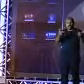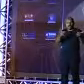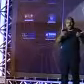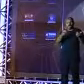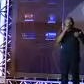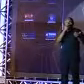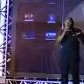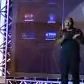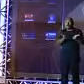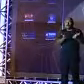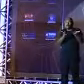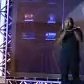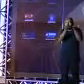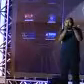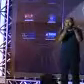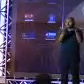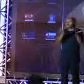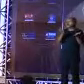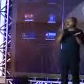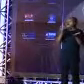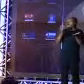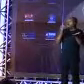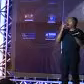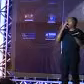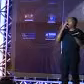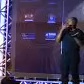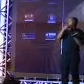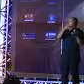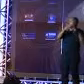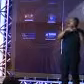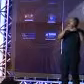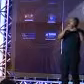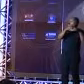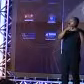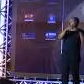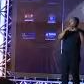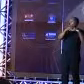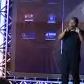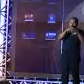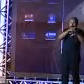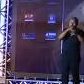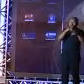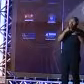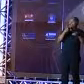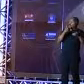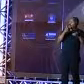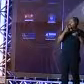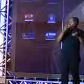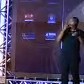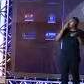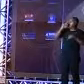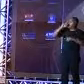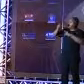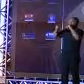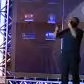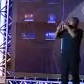And those who control the core actually have tremendous power.